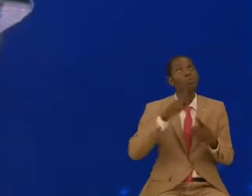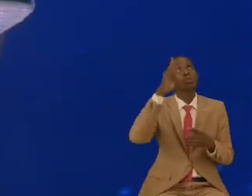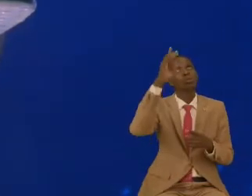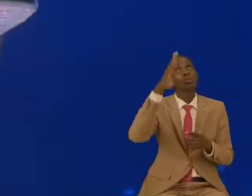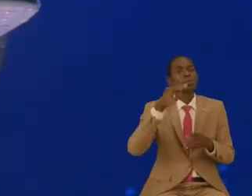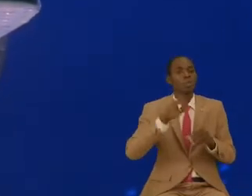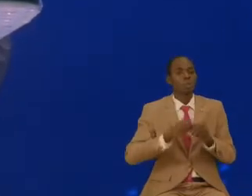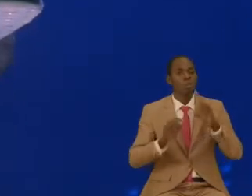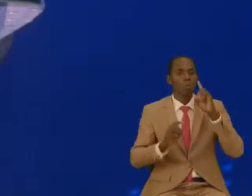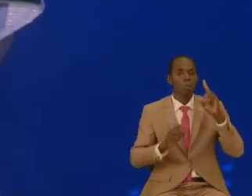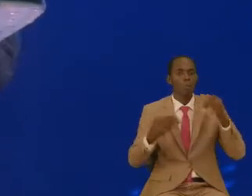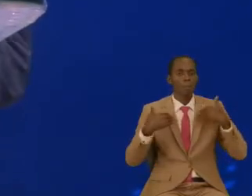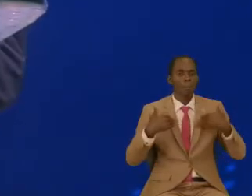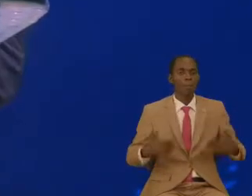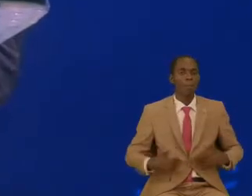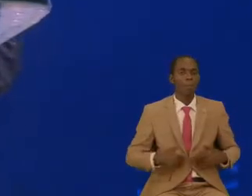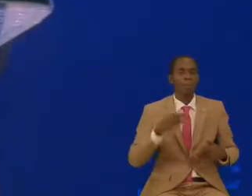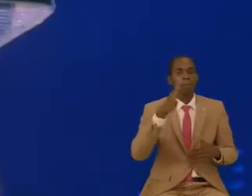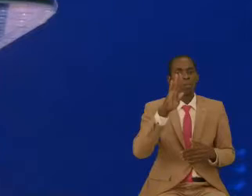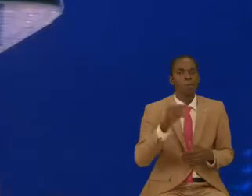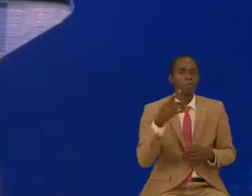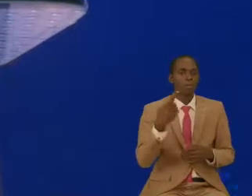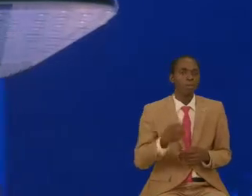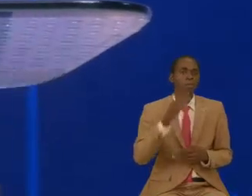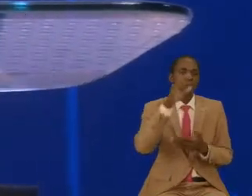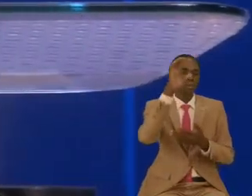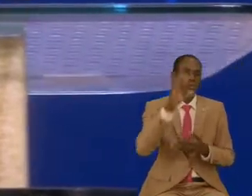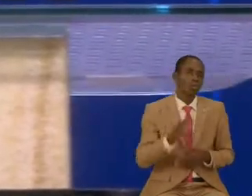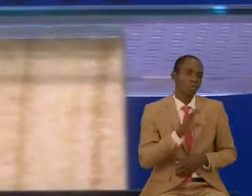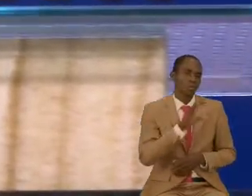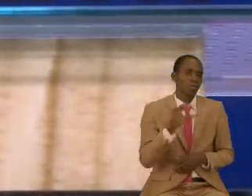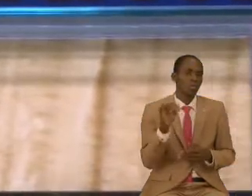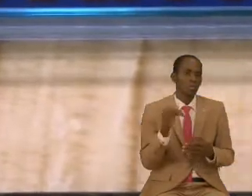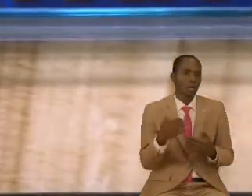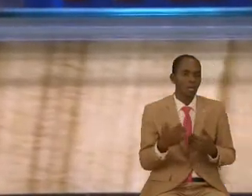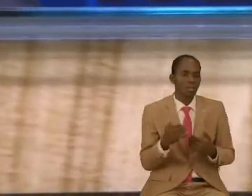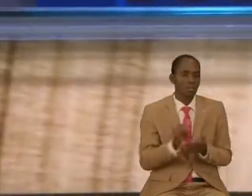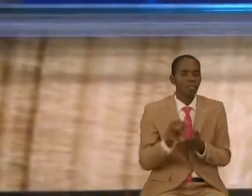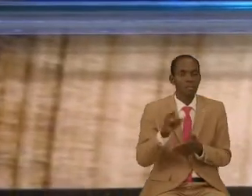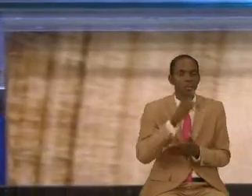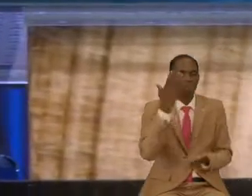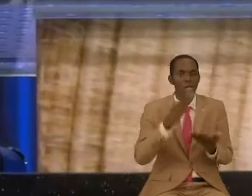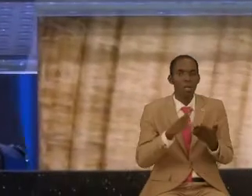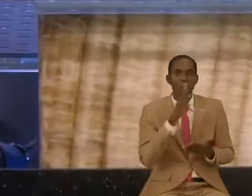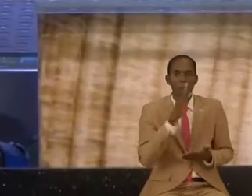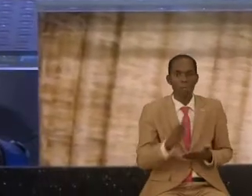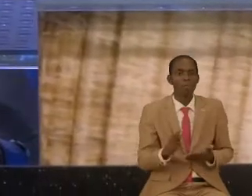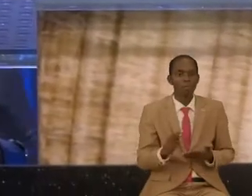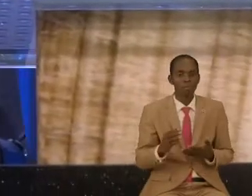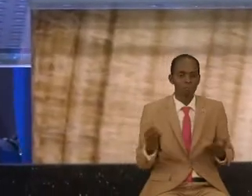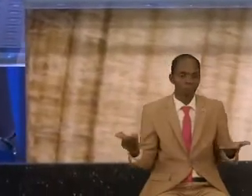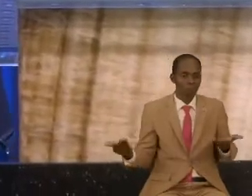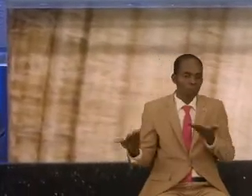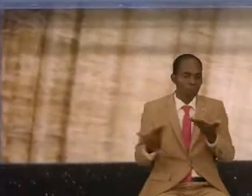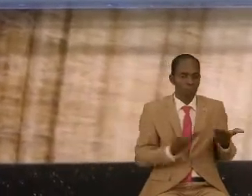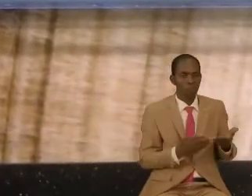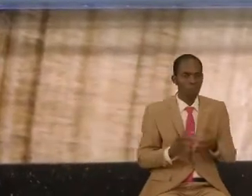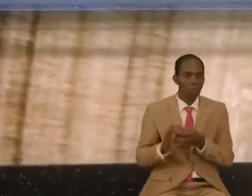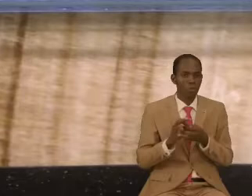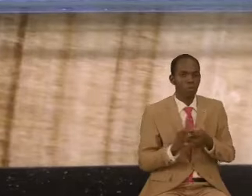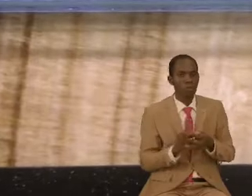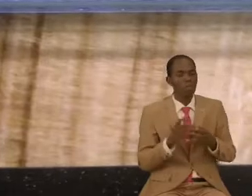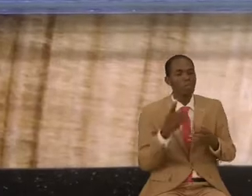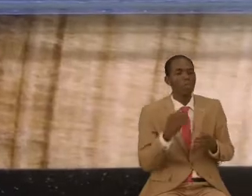body by the cross, that he might reconcile both the Jew and the Gentile,